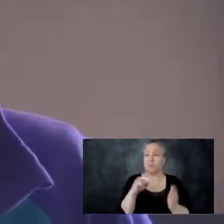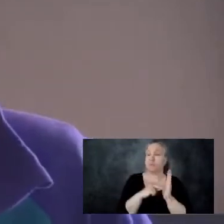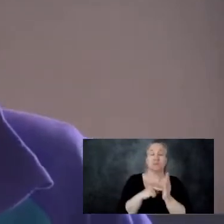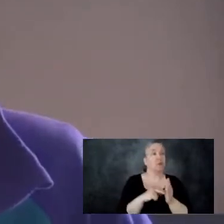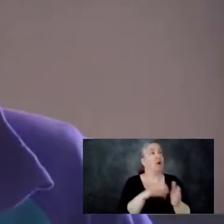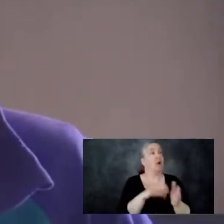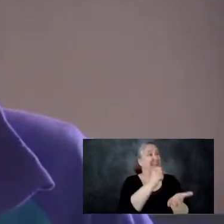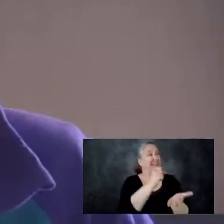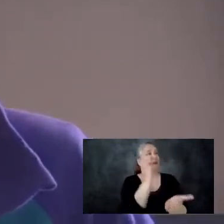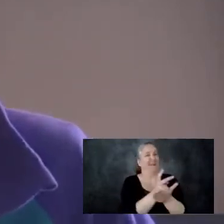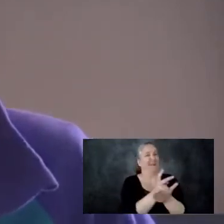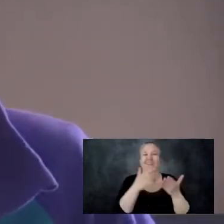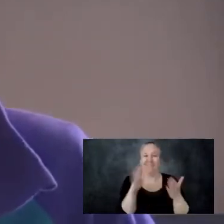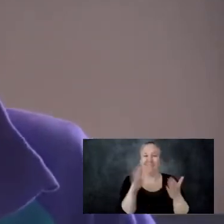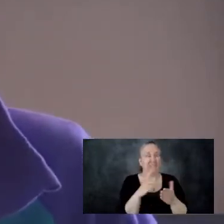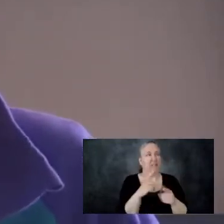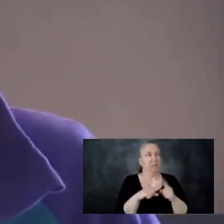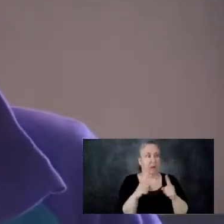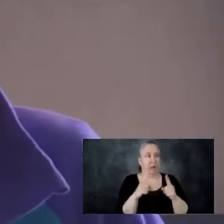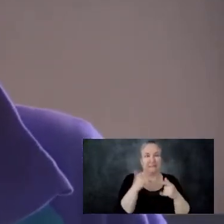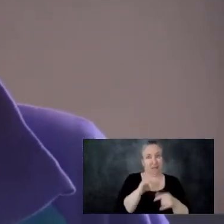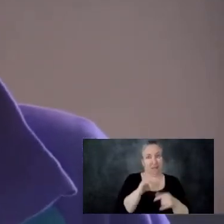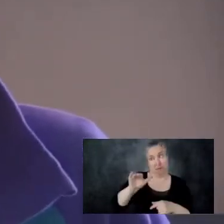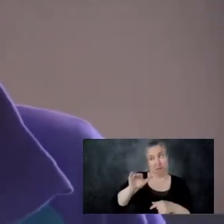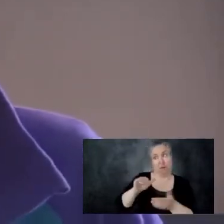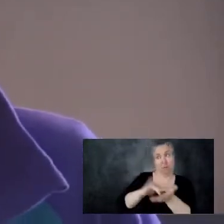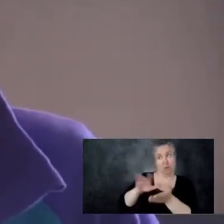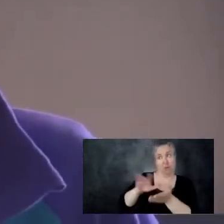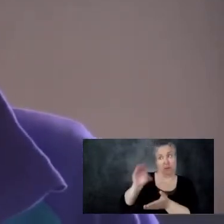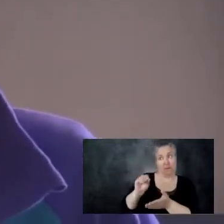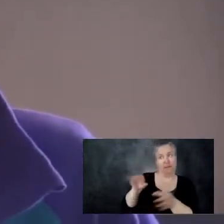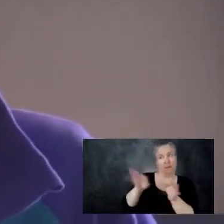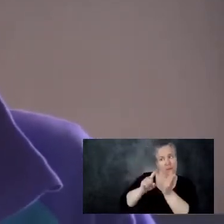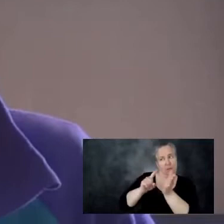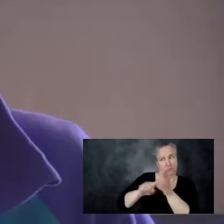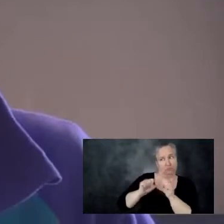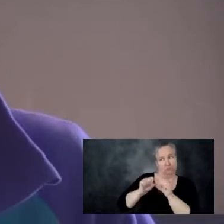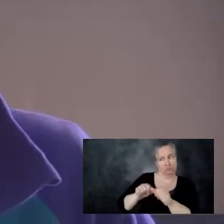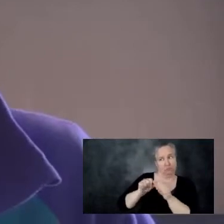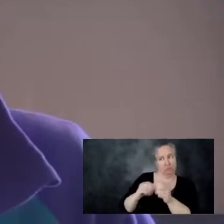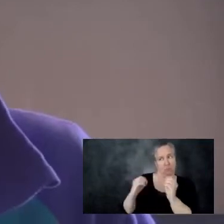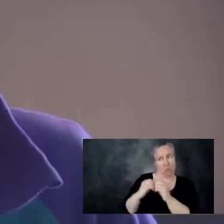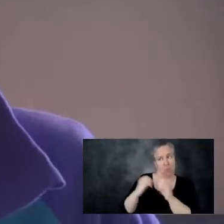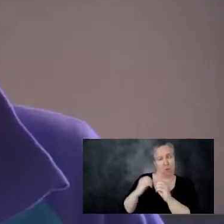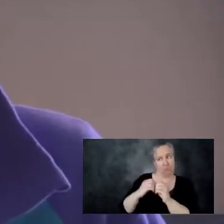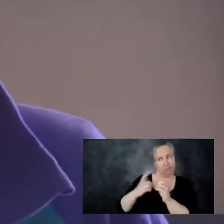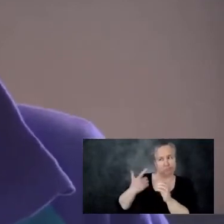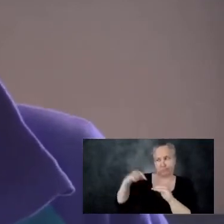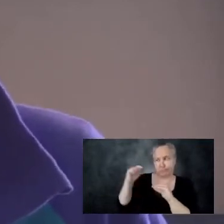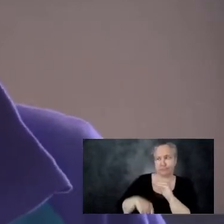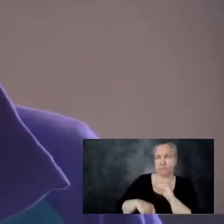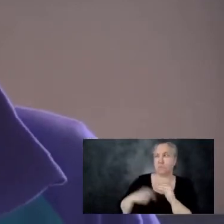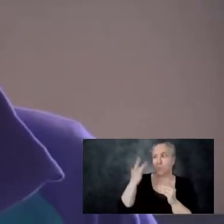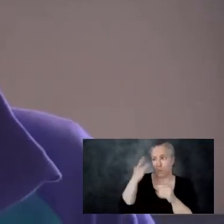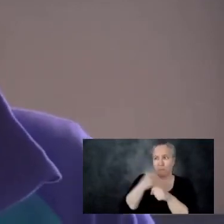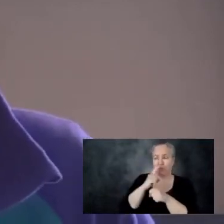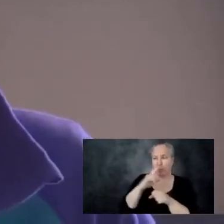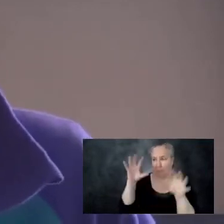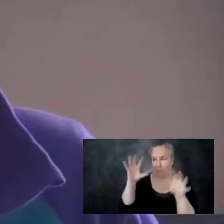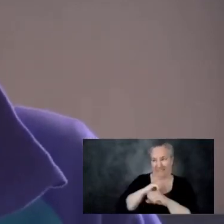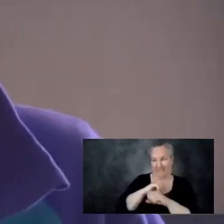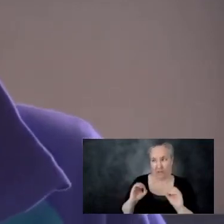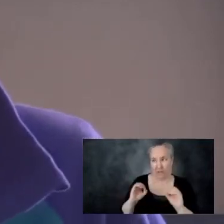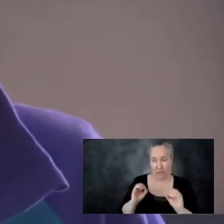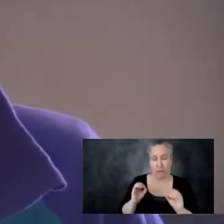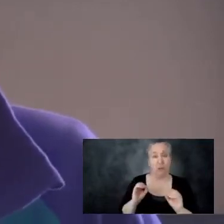approved, but the FDA still wants the drug company to do research on the drug to make sure that that we haven't missed anything. And these